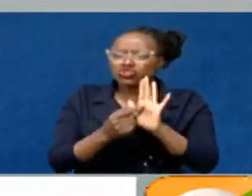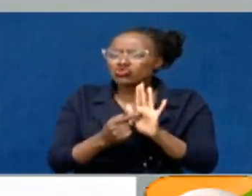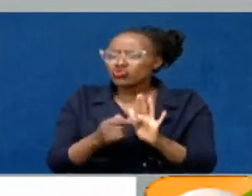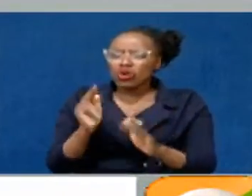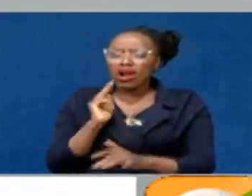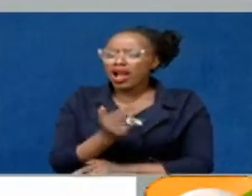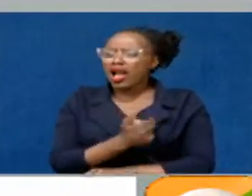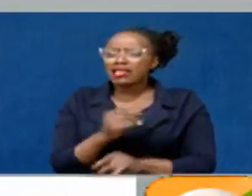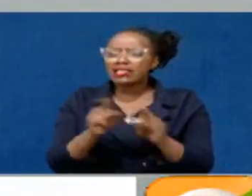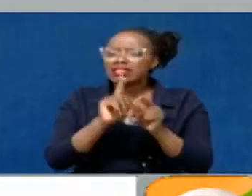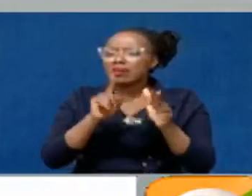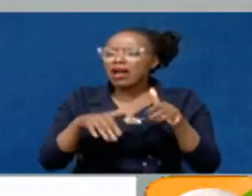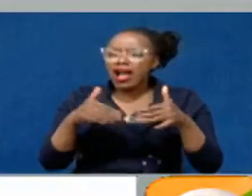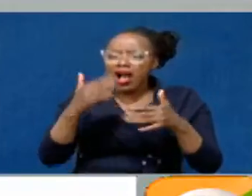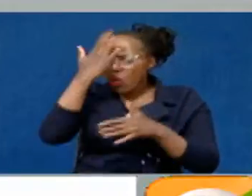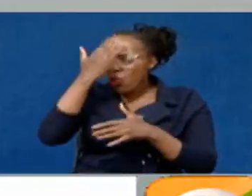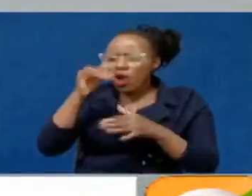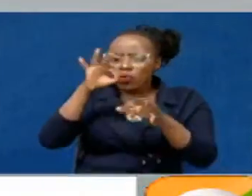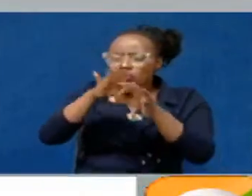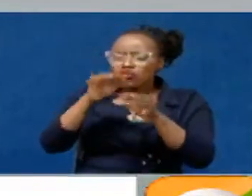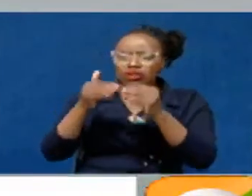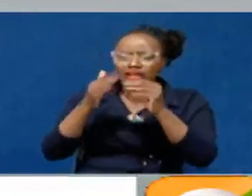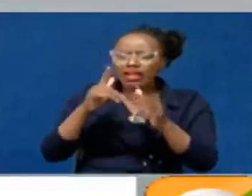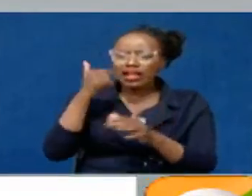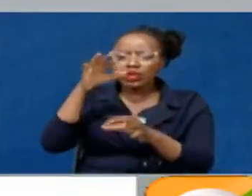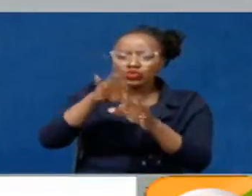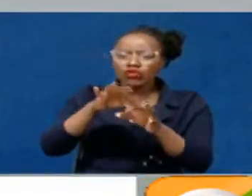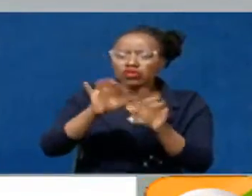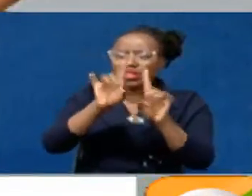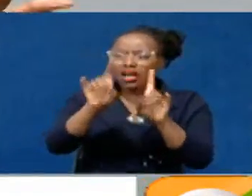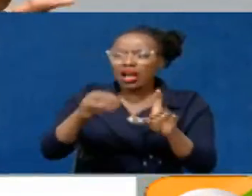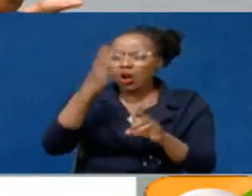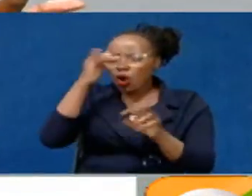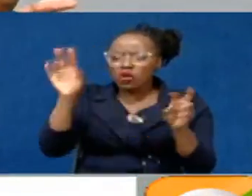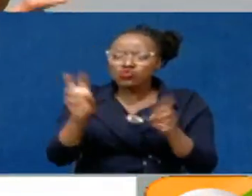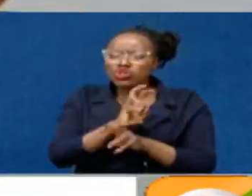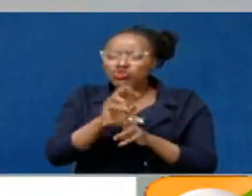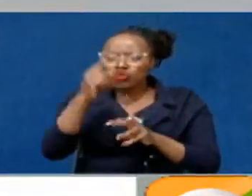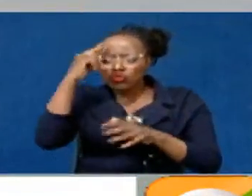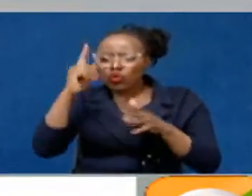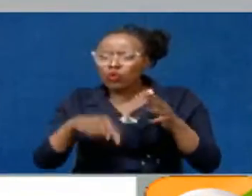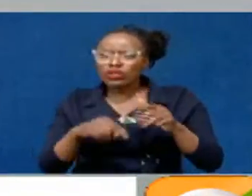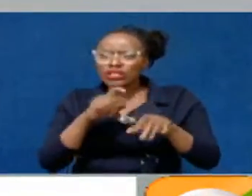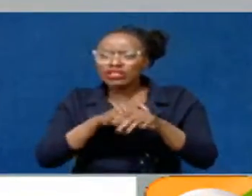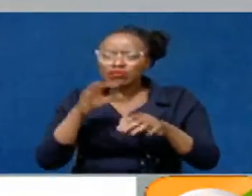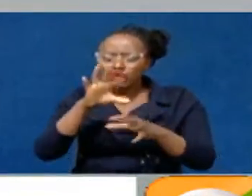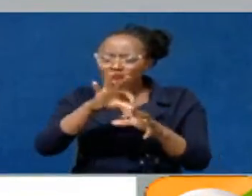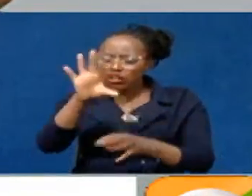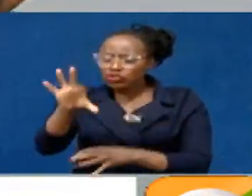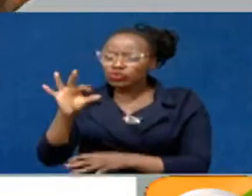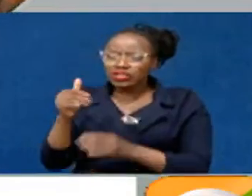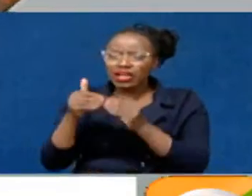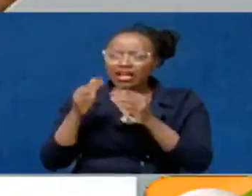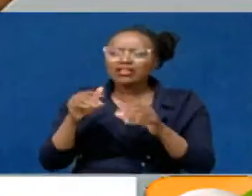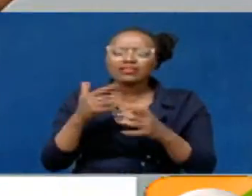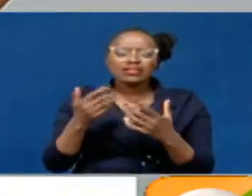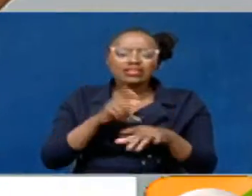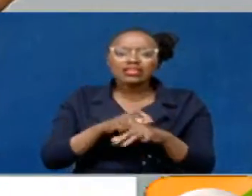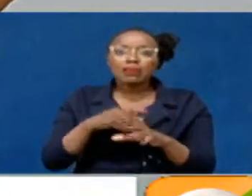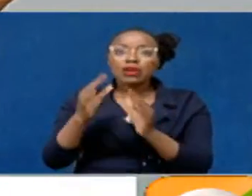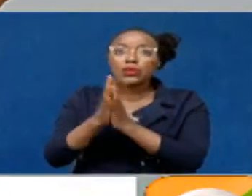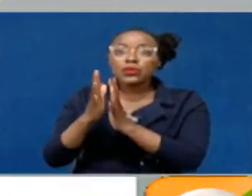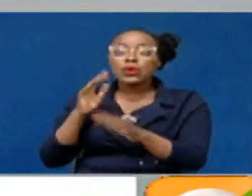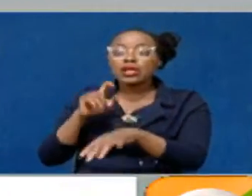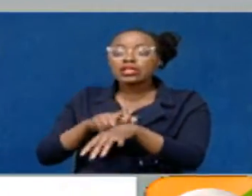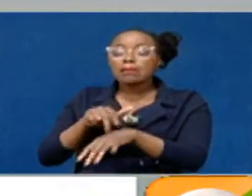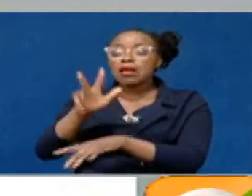about us? Why do we elect the leaders we elect? What do we look for when we are choosing a leader? What do we look for when we go queue at